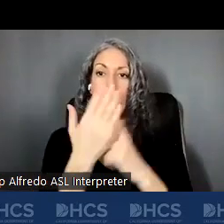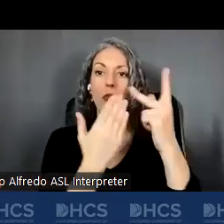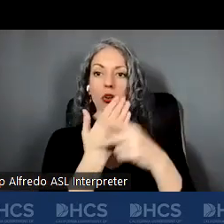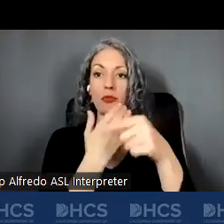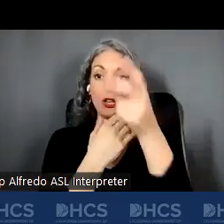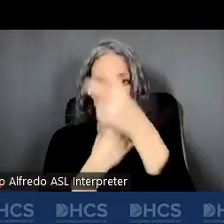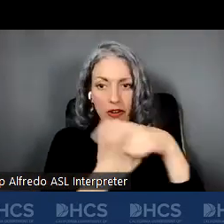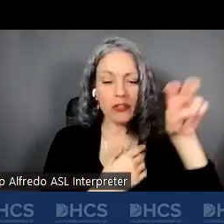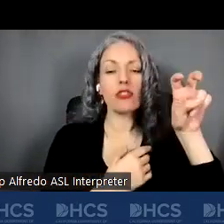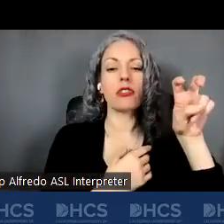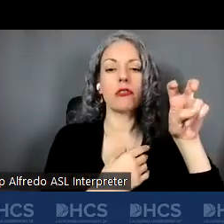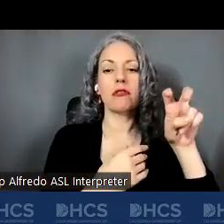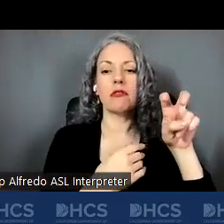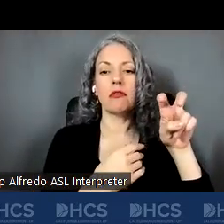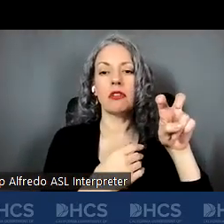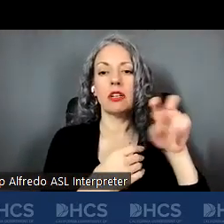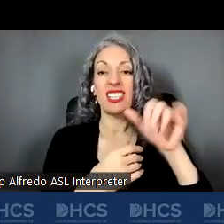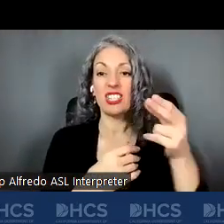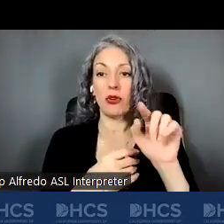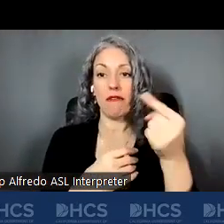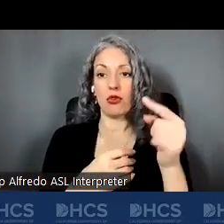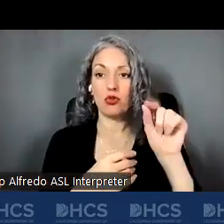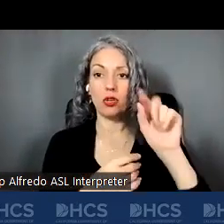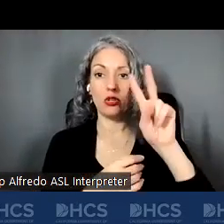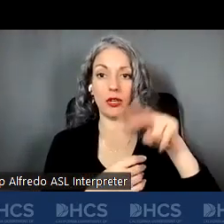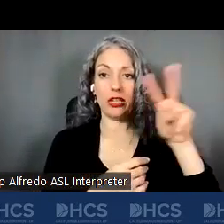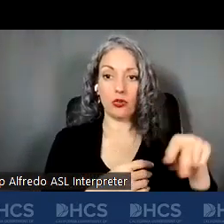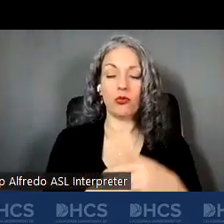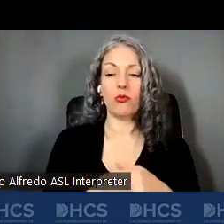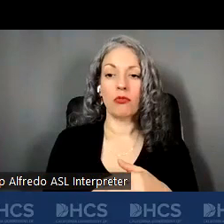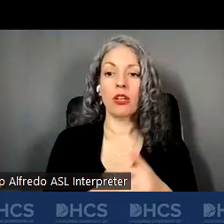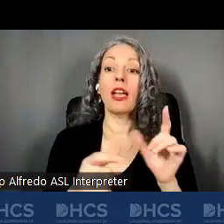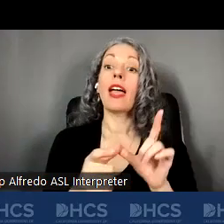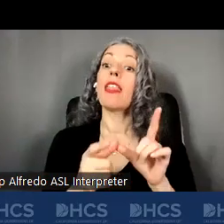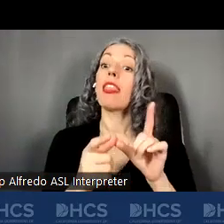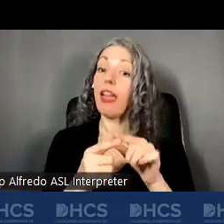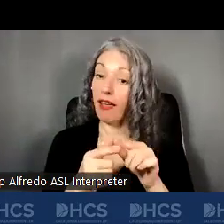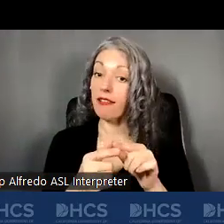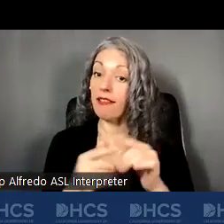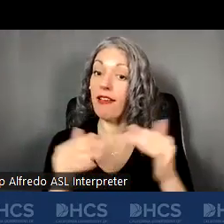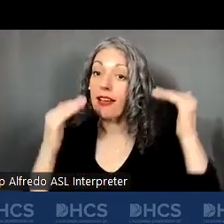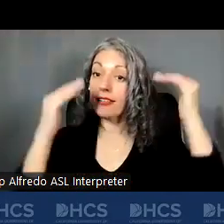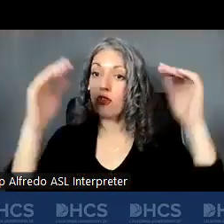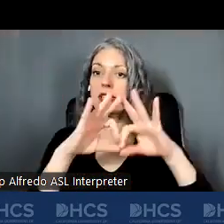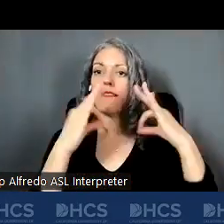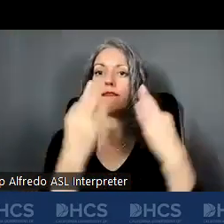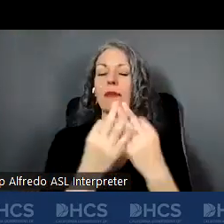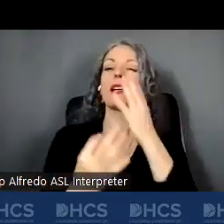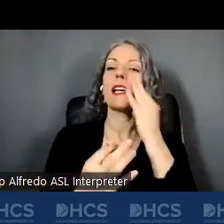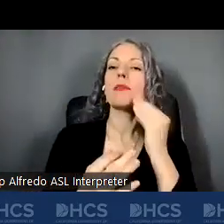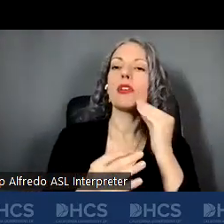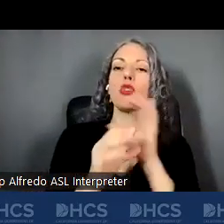transitioned come January 1, 2022. And then adults and families experiencing